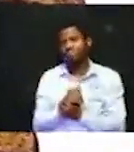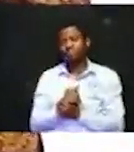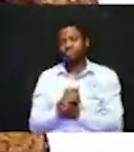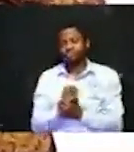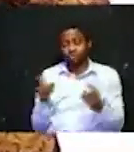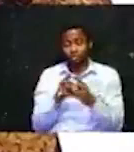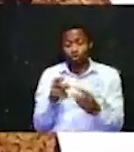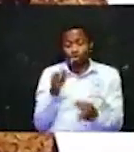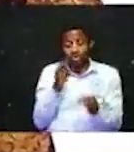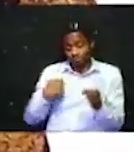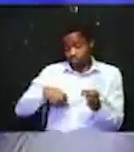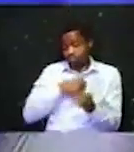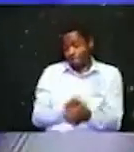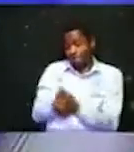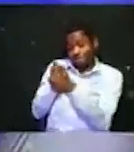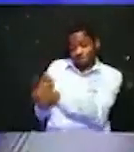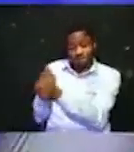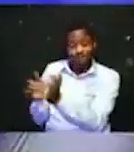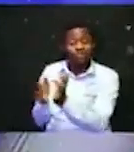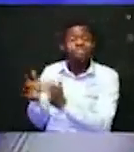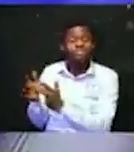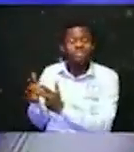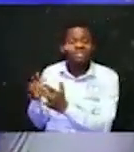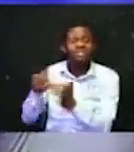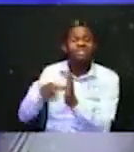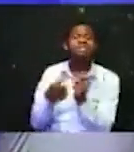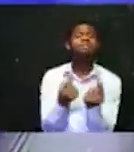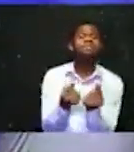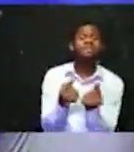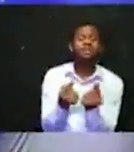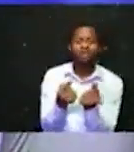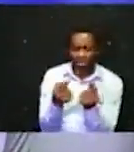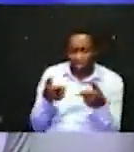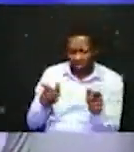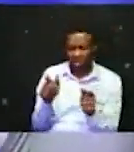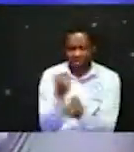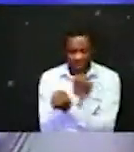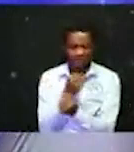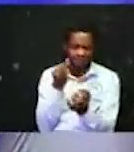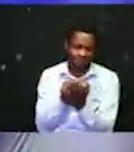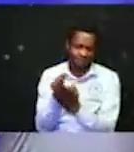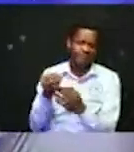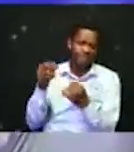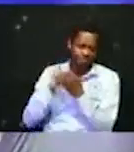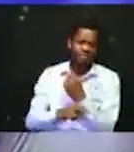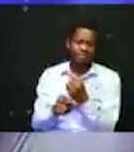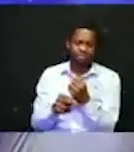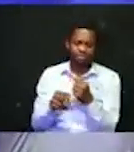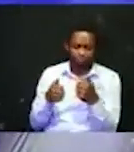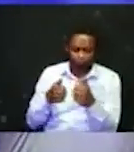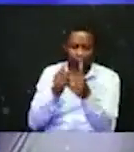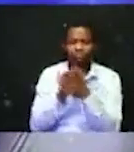one we are following, then let love and faithfulness never leave you. Then you also gain favor before